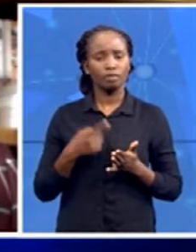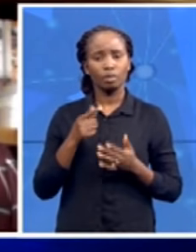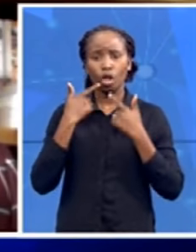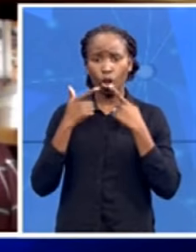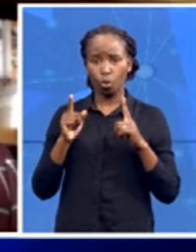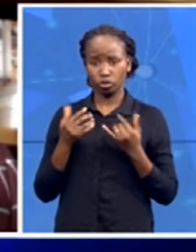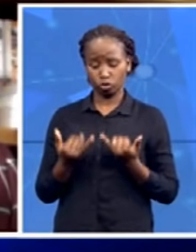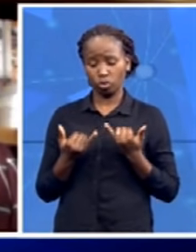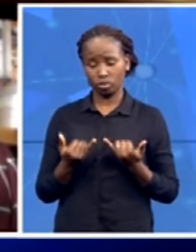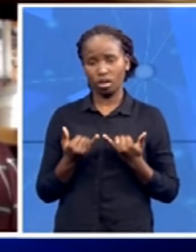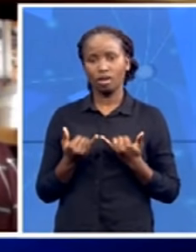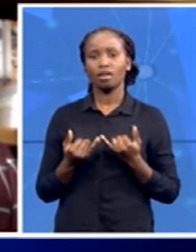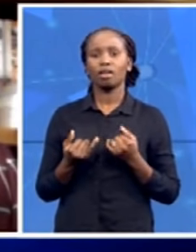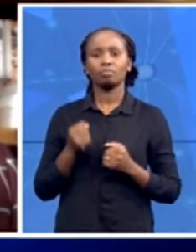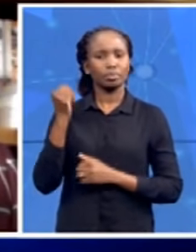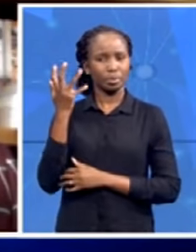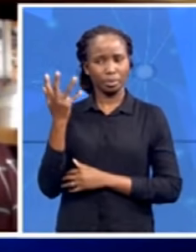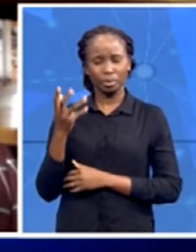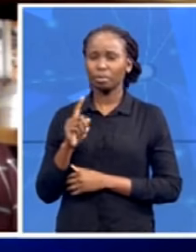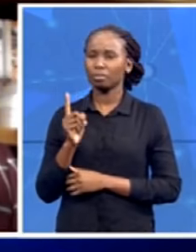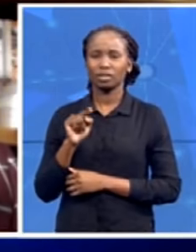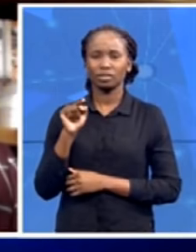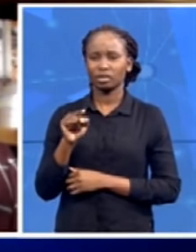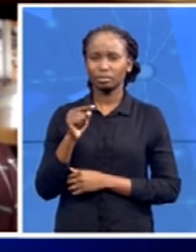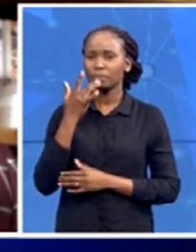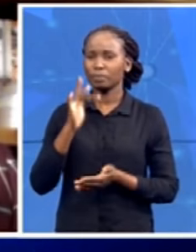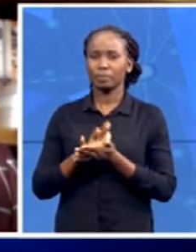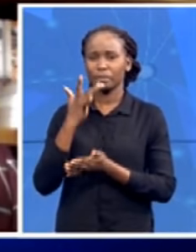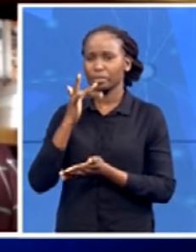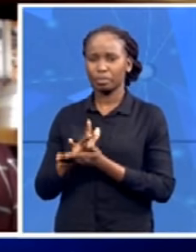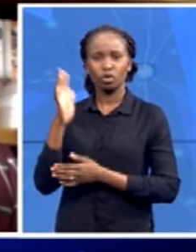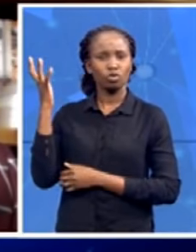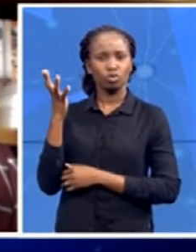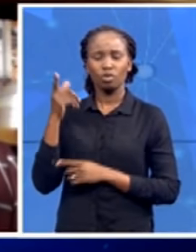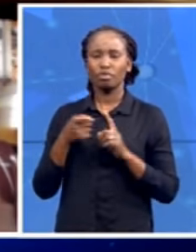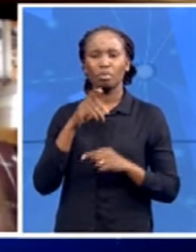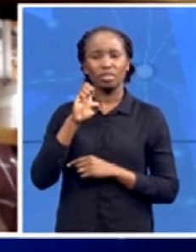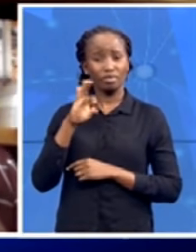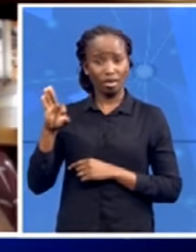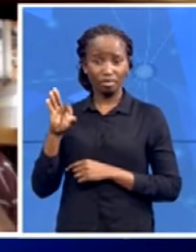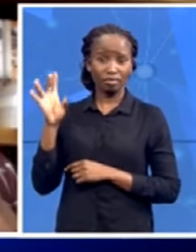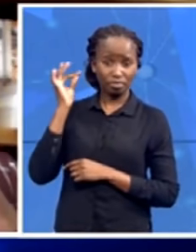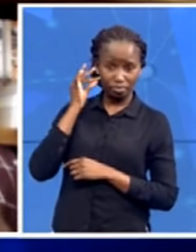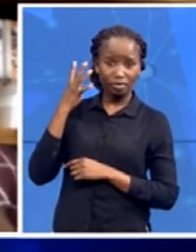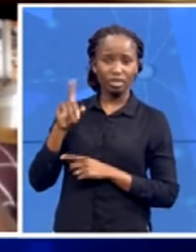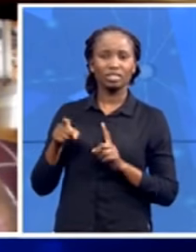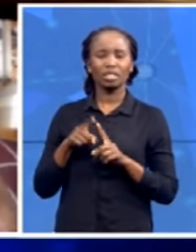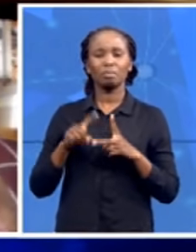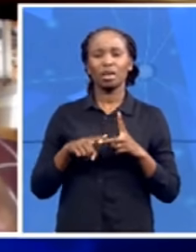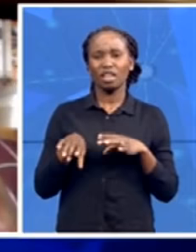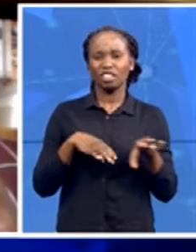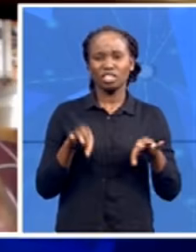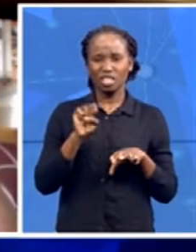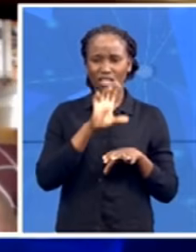other, the manifesto launches, notably the EFF and Action SA? Yeah, so first of all, let